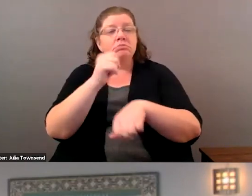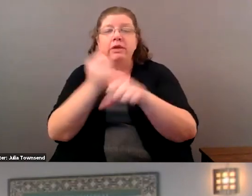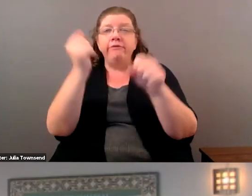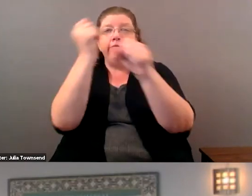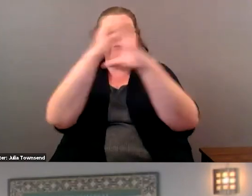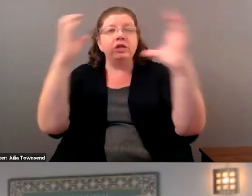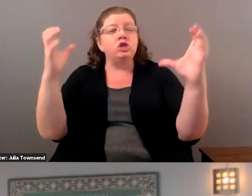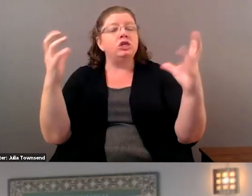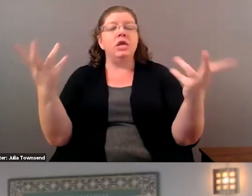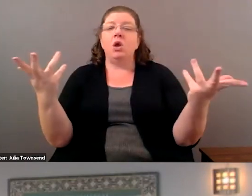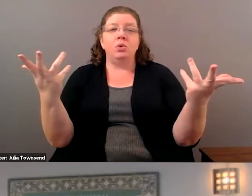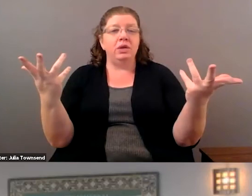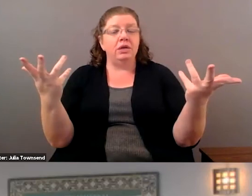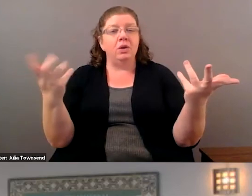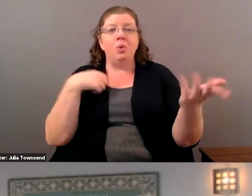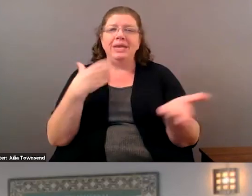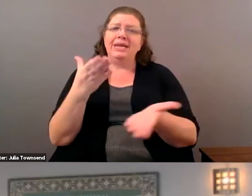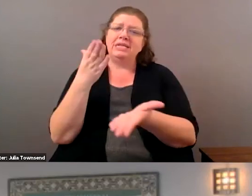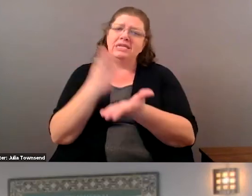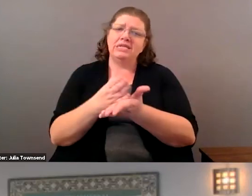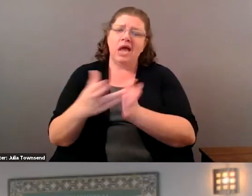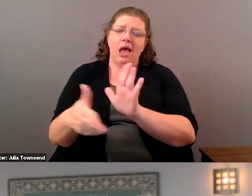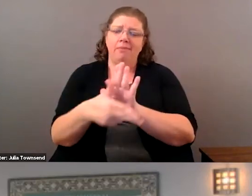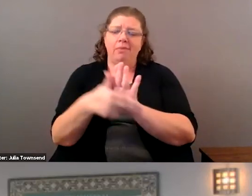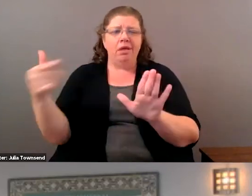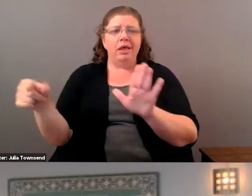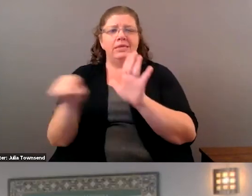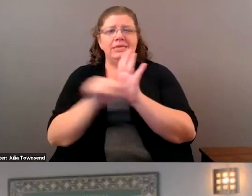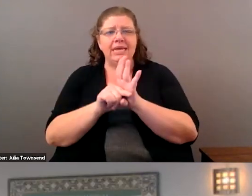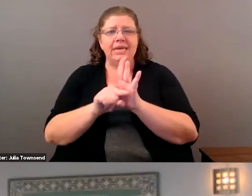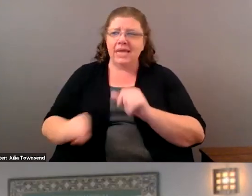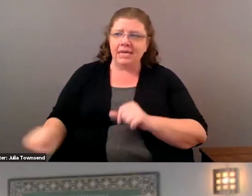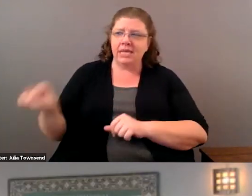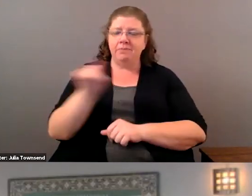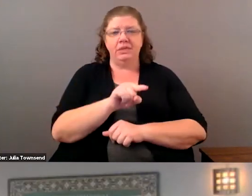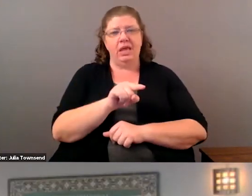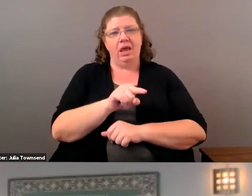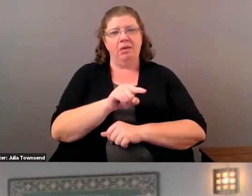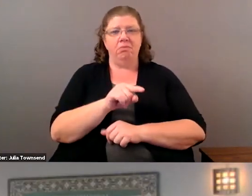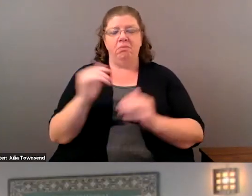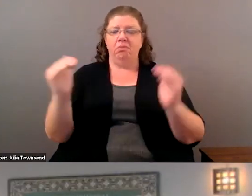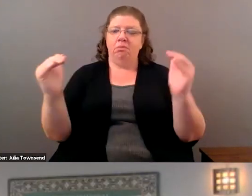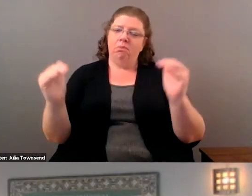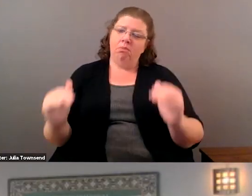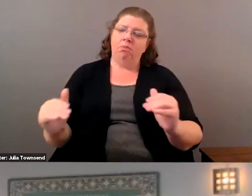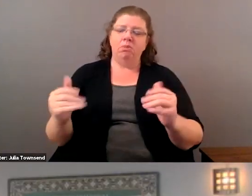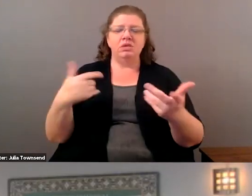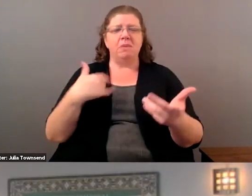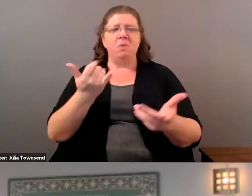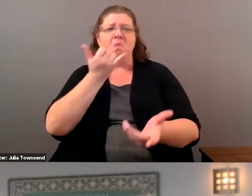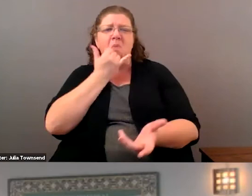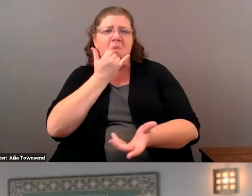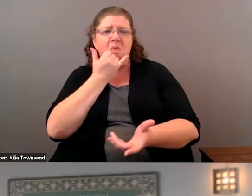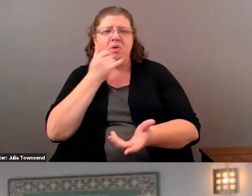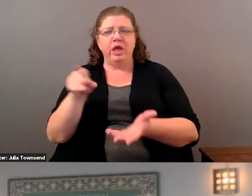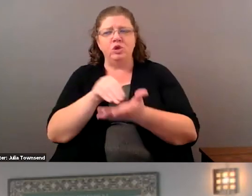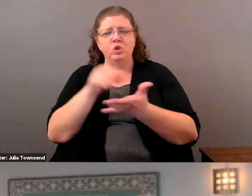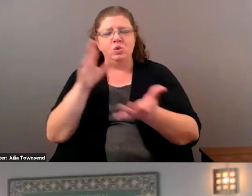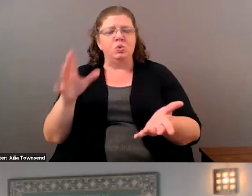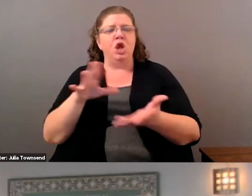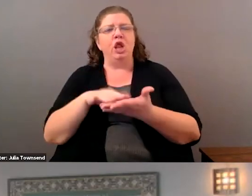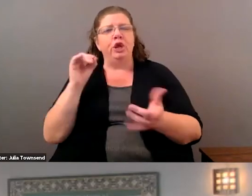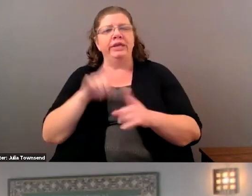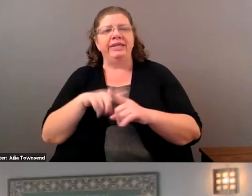need to stop stigmatizing them as if there's something wrong with being a student with learning differences.